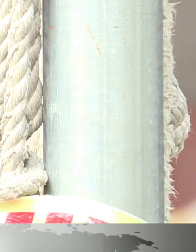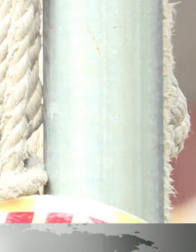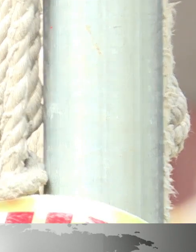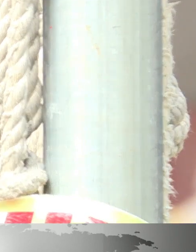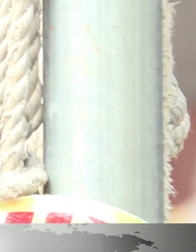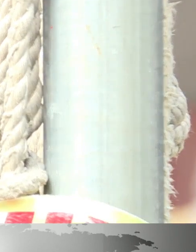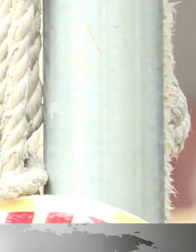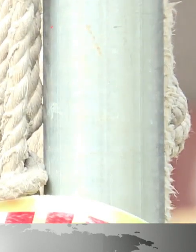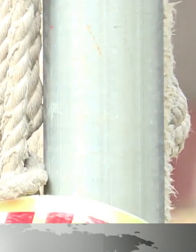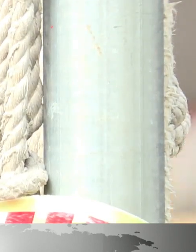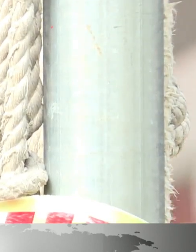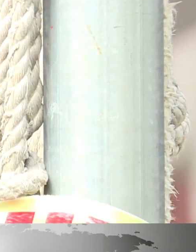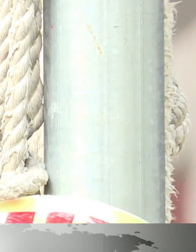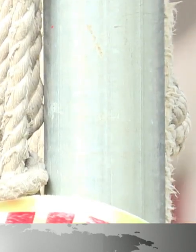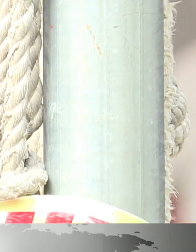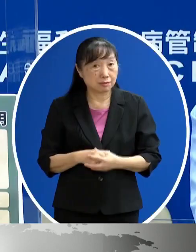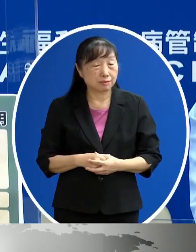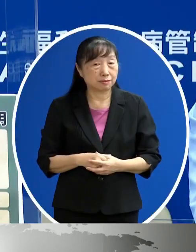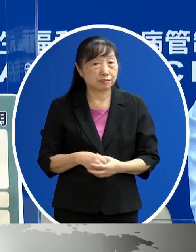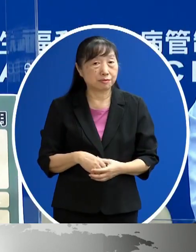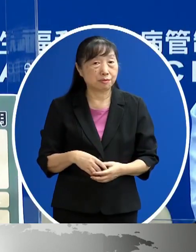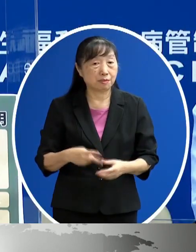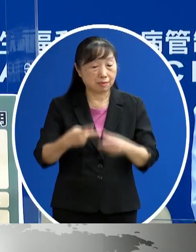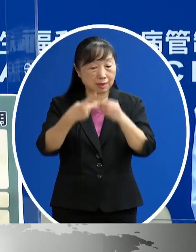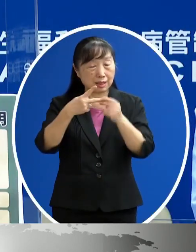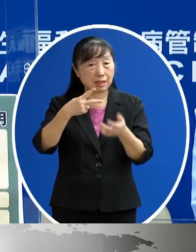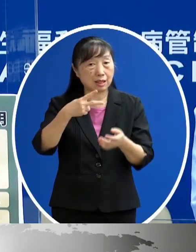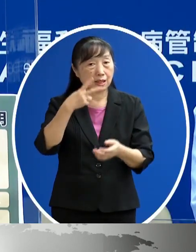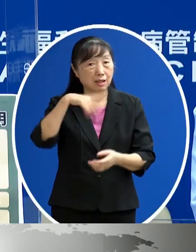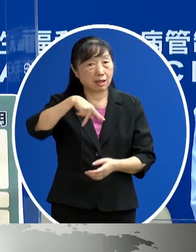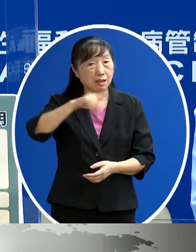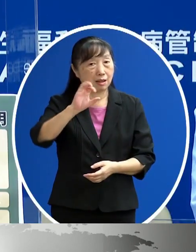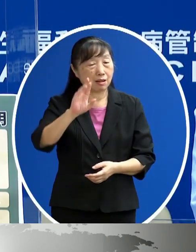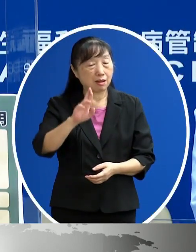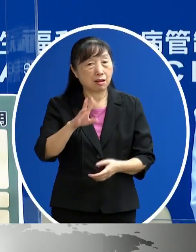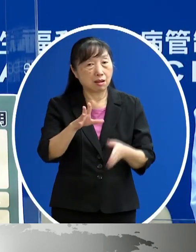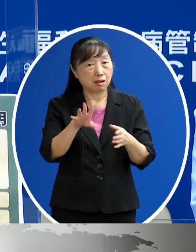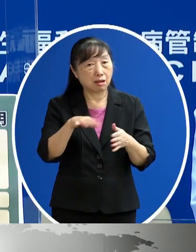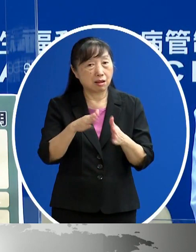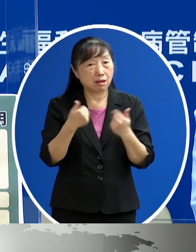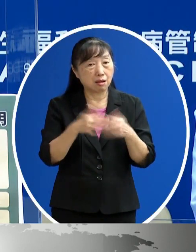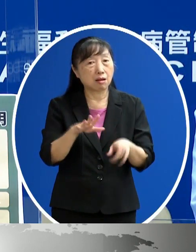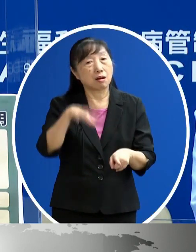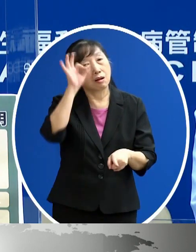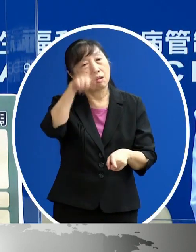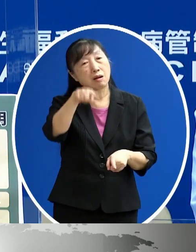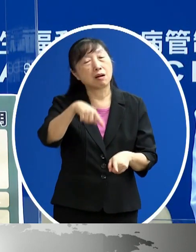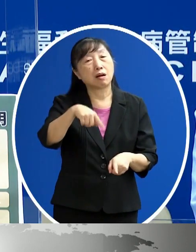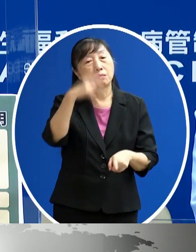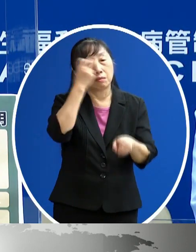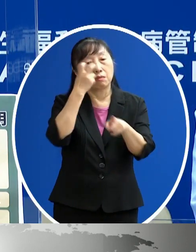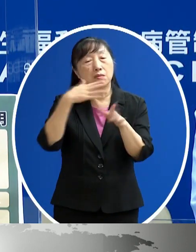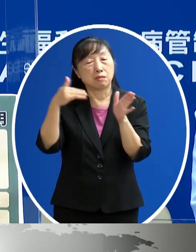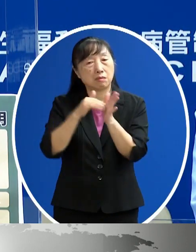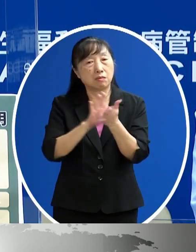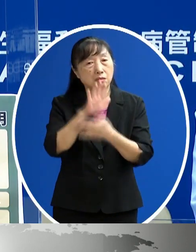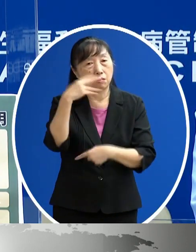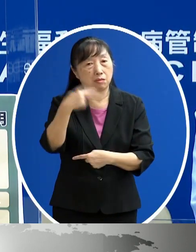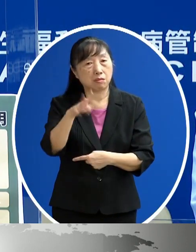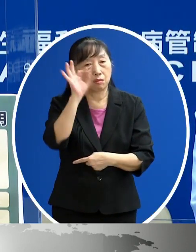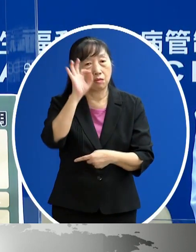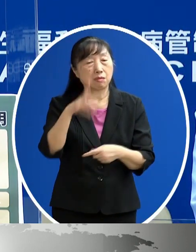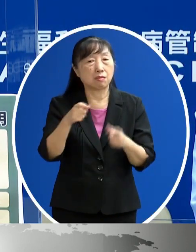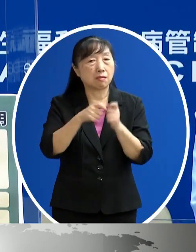we will reach a conclusion through our epidemic investigations. We did some sampling among their close contacts. Some of the tested